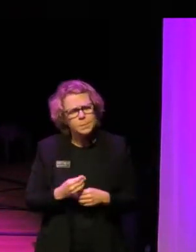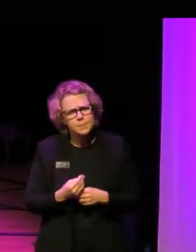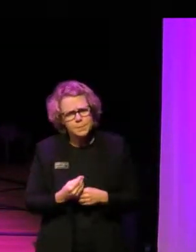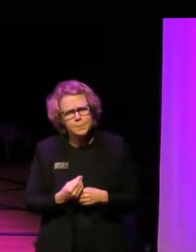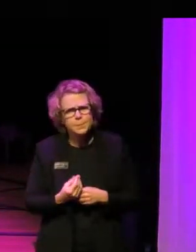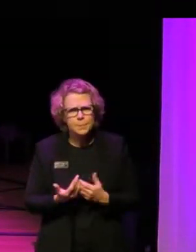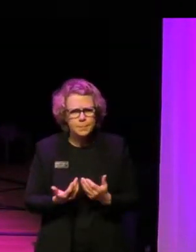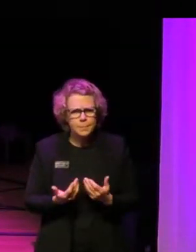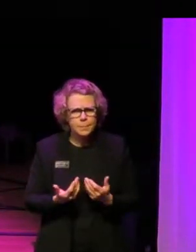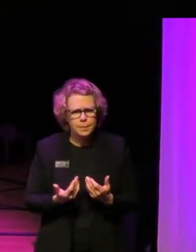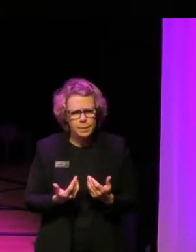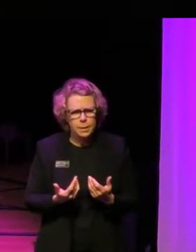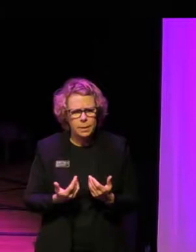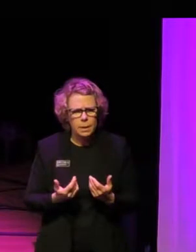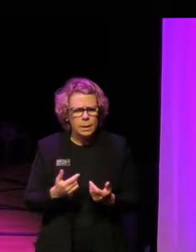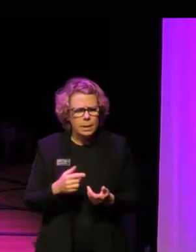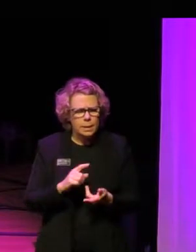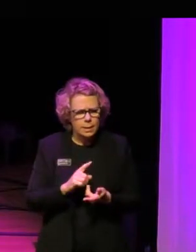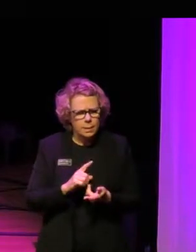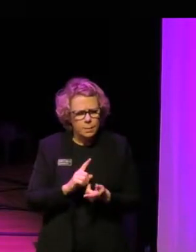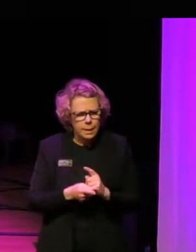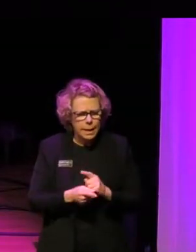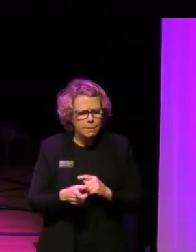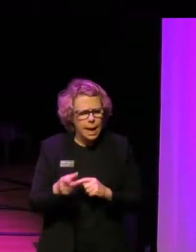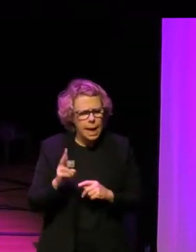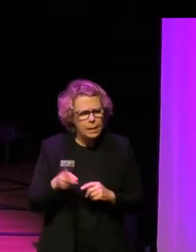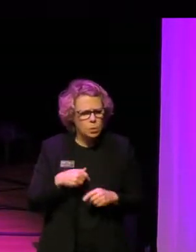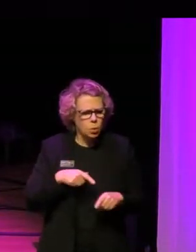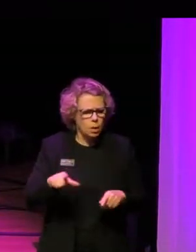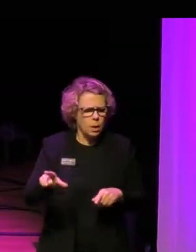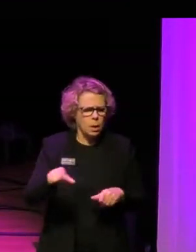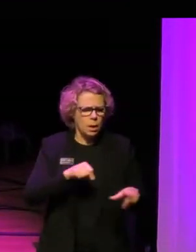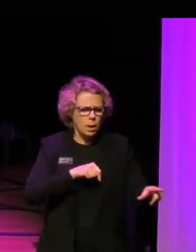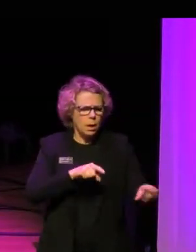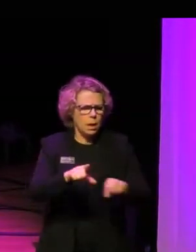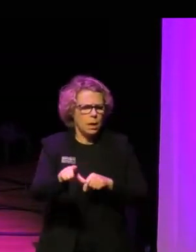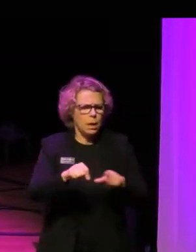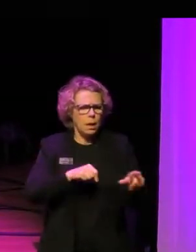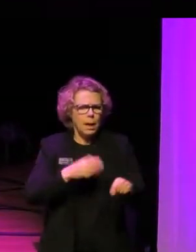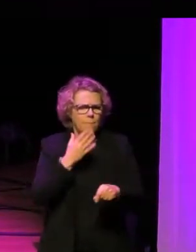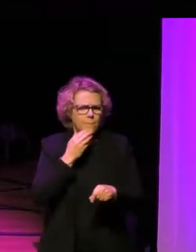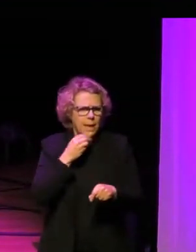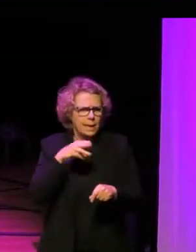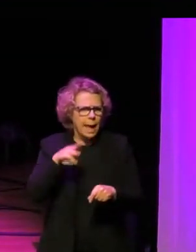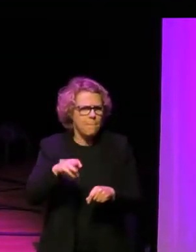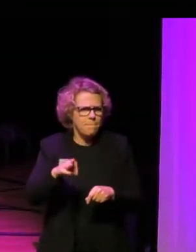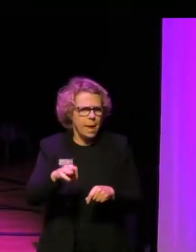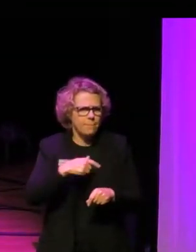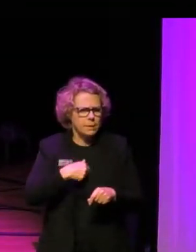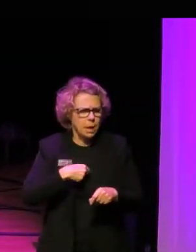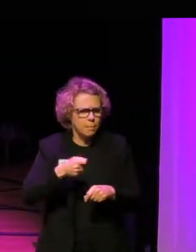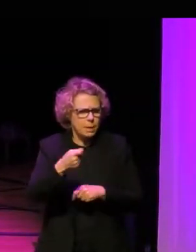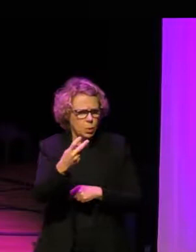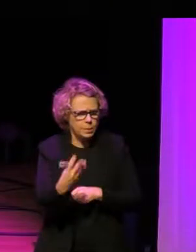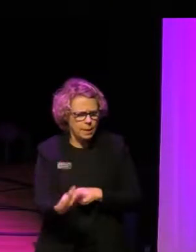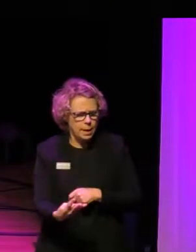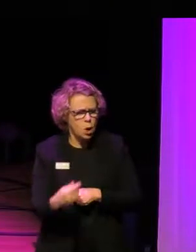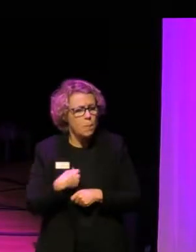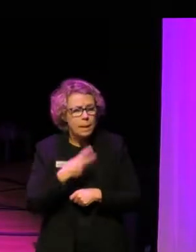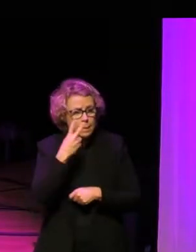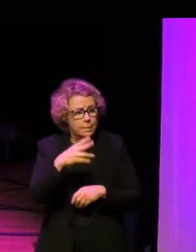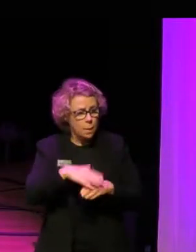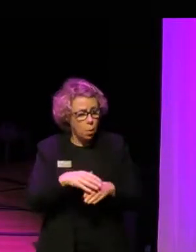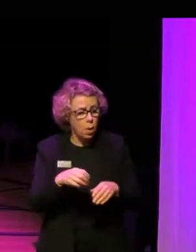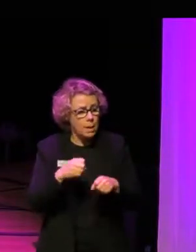there was selectiveness in terms of which human rights matter. If you look at the Universal Declaration of